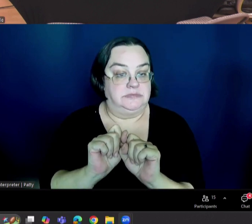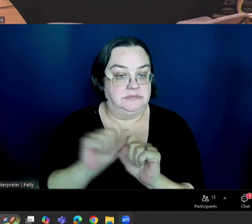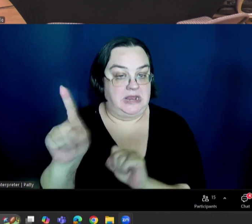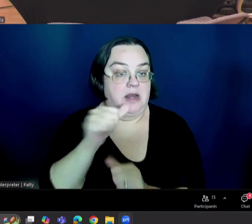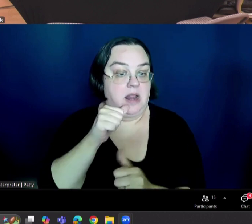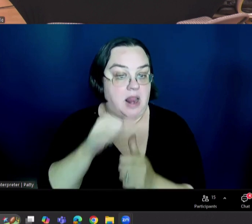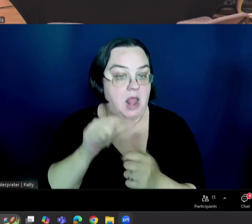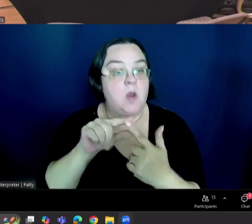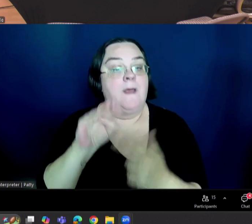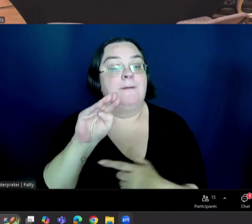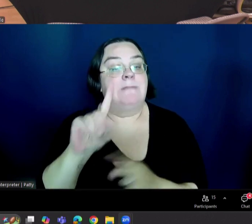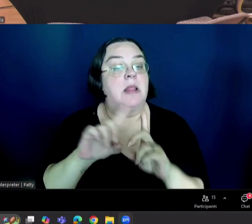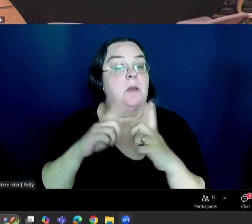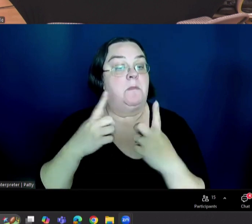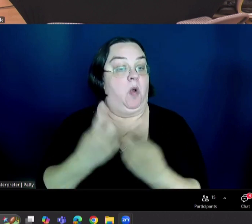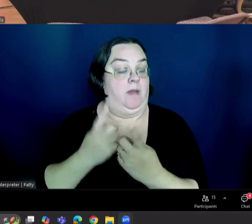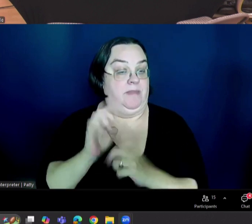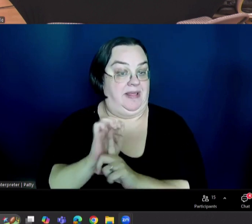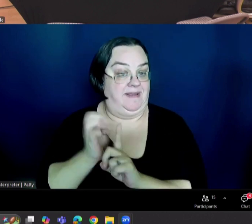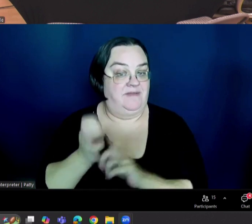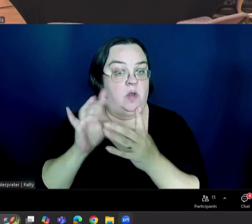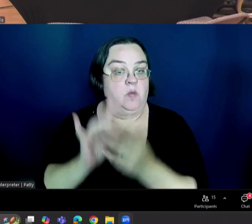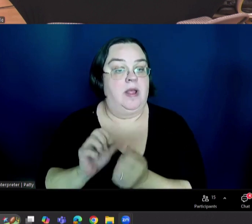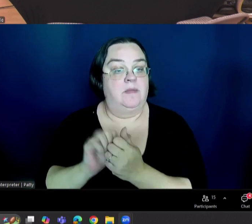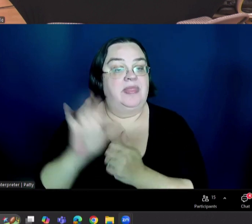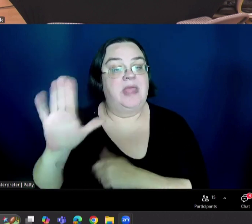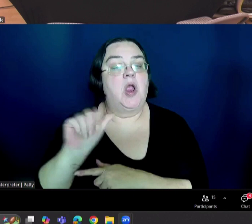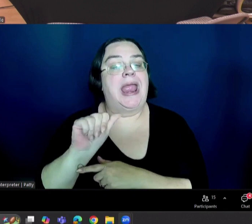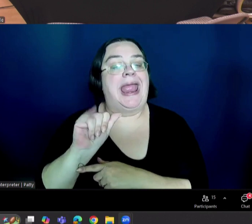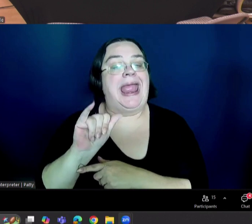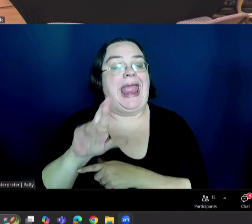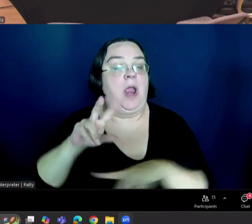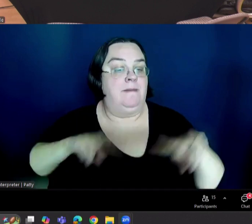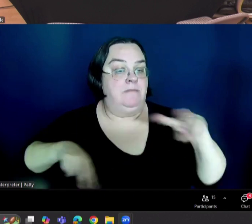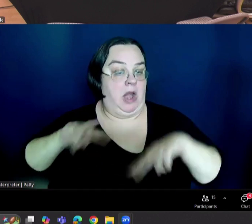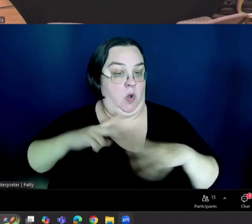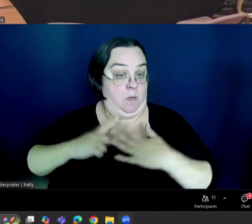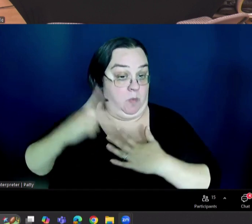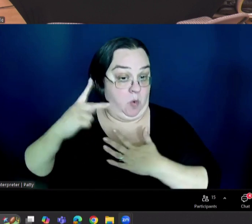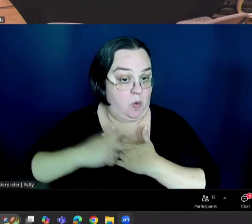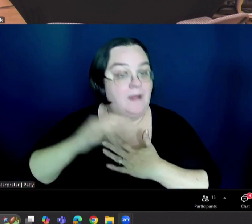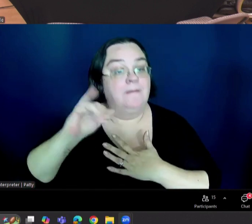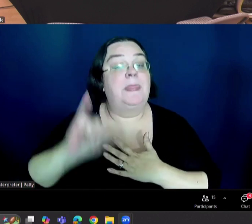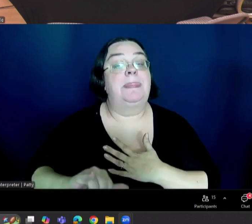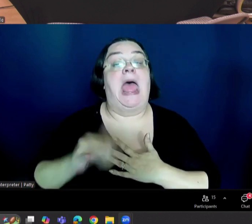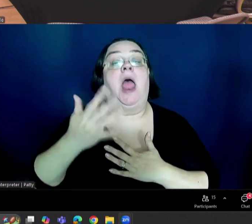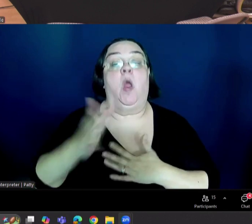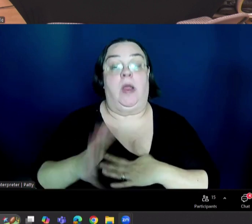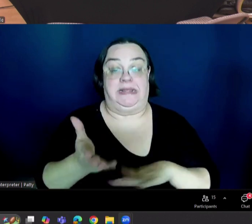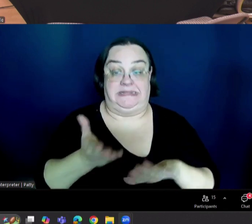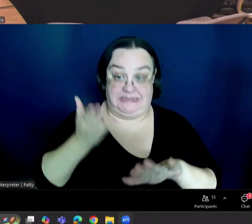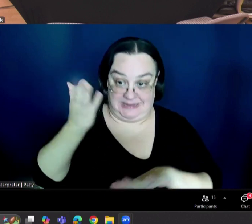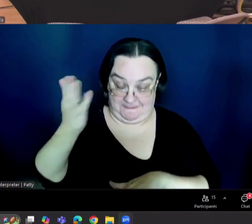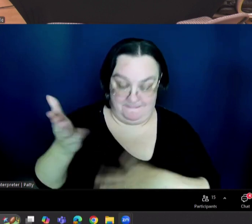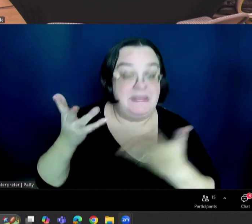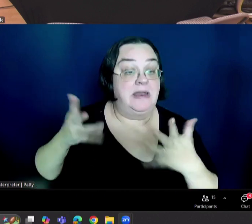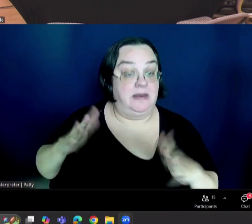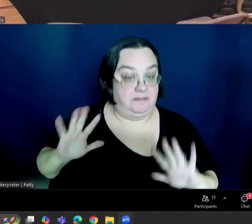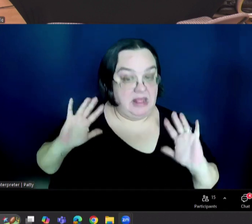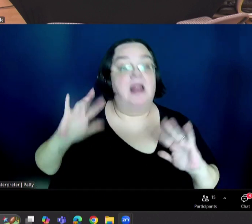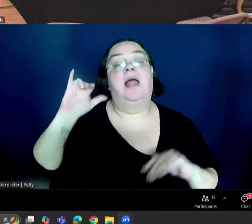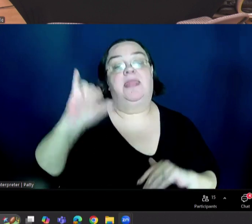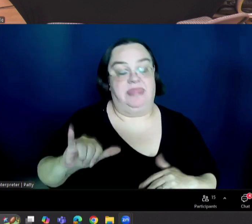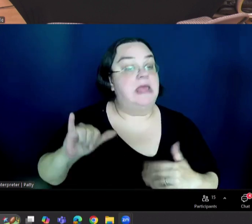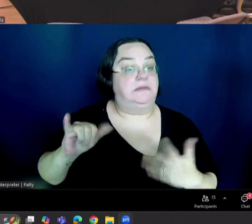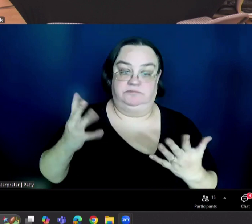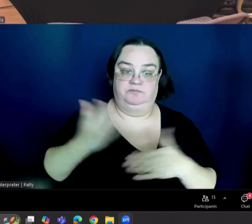of the Environment regarding the air monitoring program that was submitted and completed and that has been done.